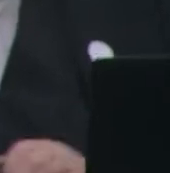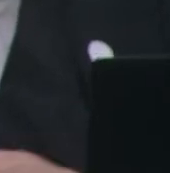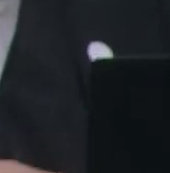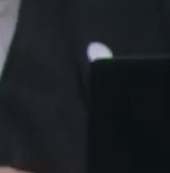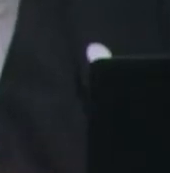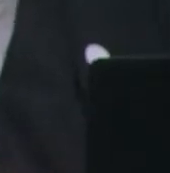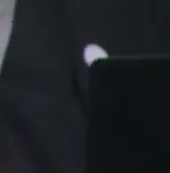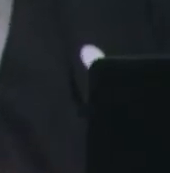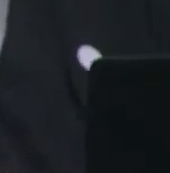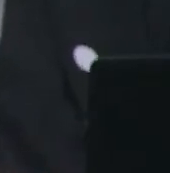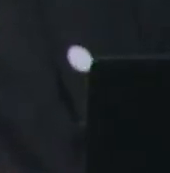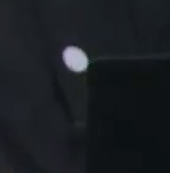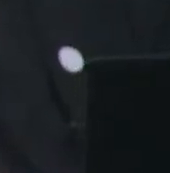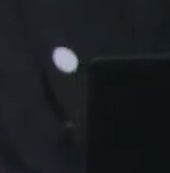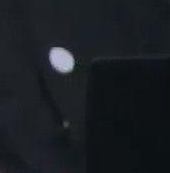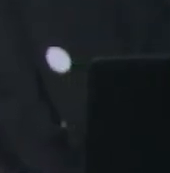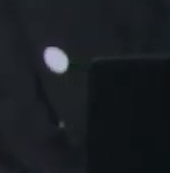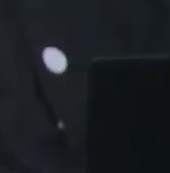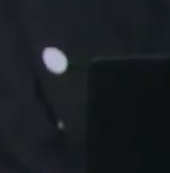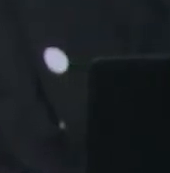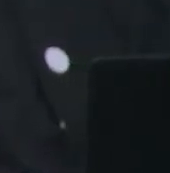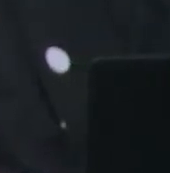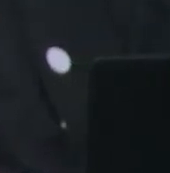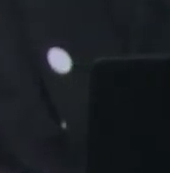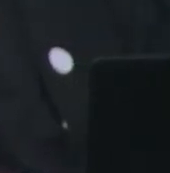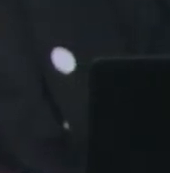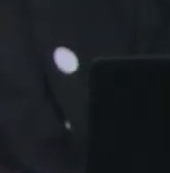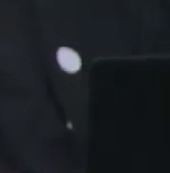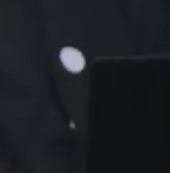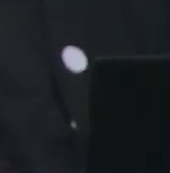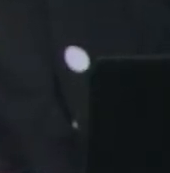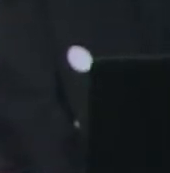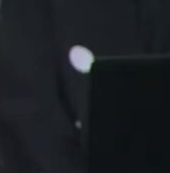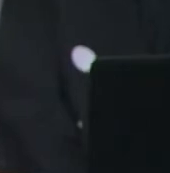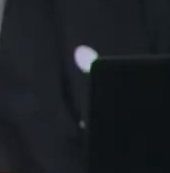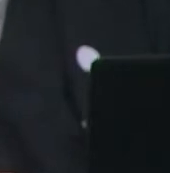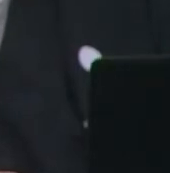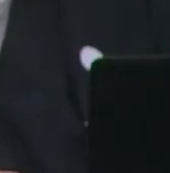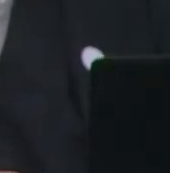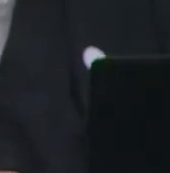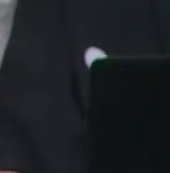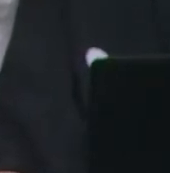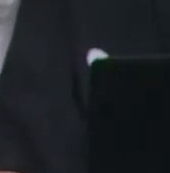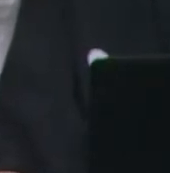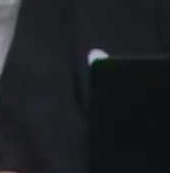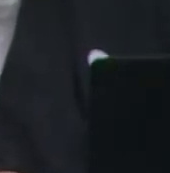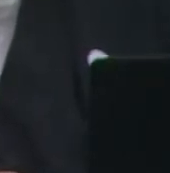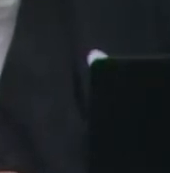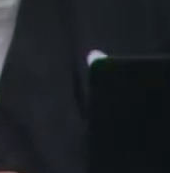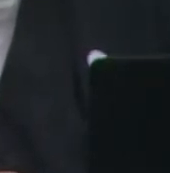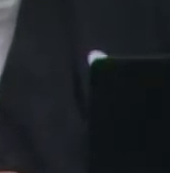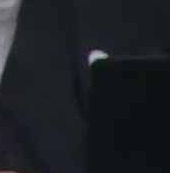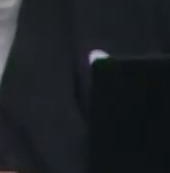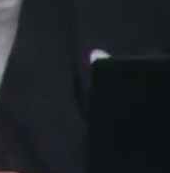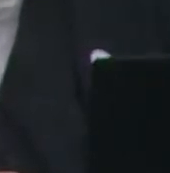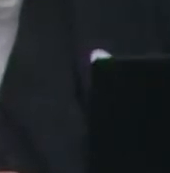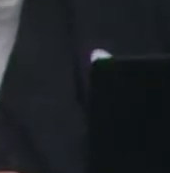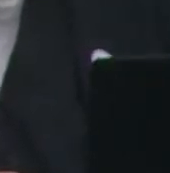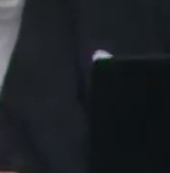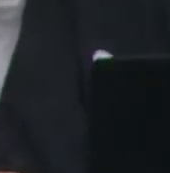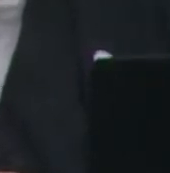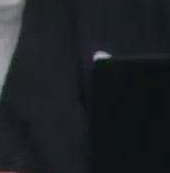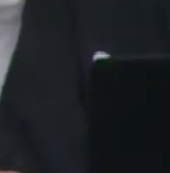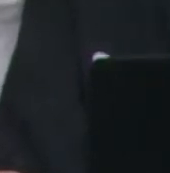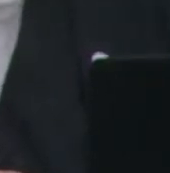terms of which SOEs need to be owned by the state as well as the extent